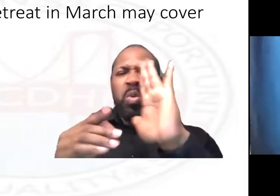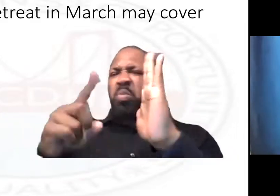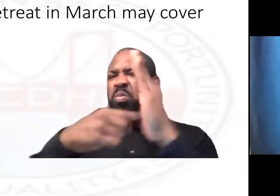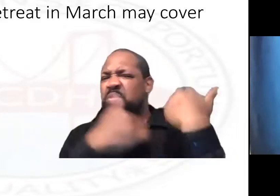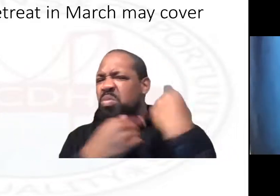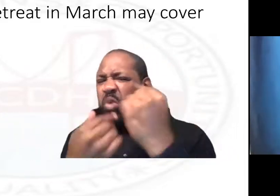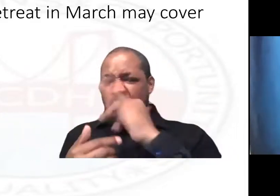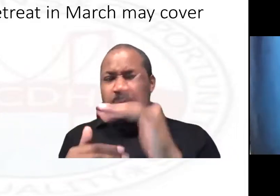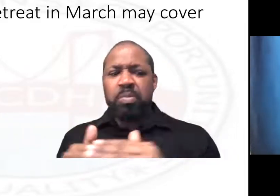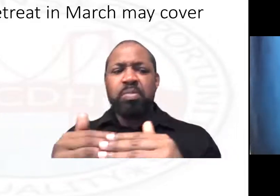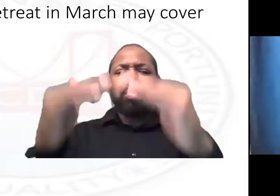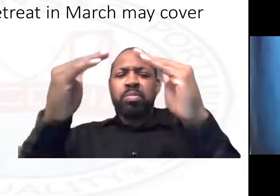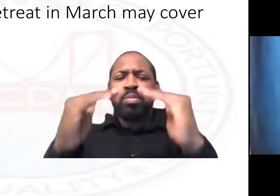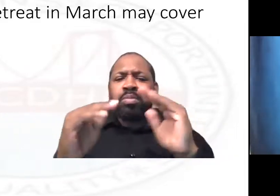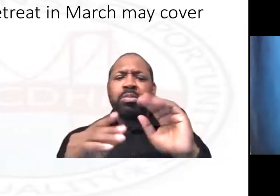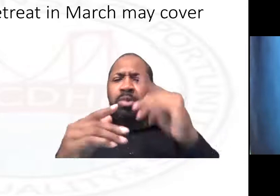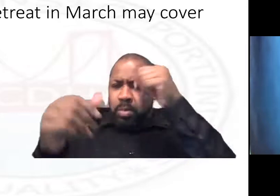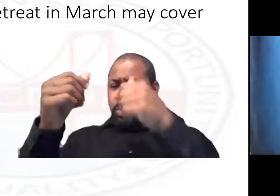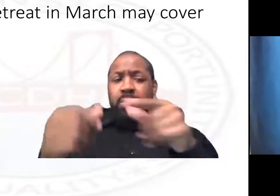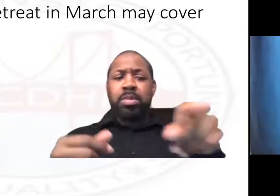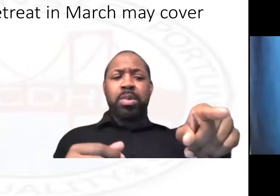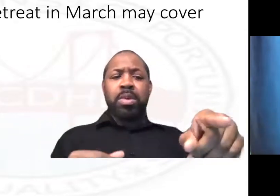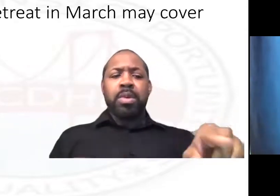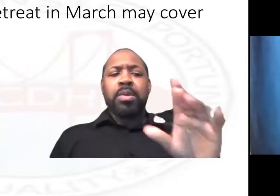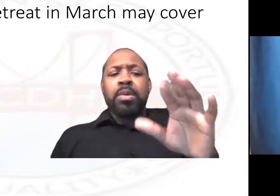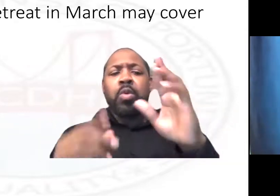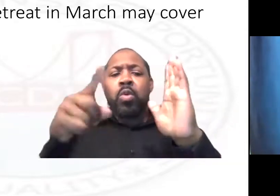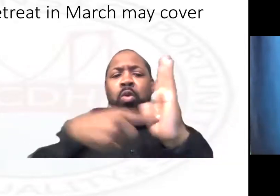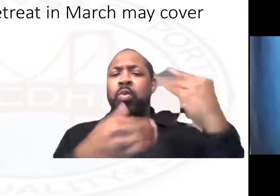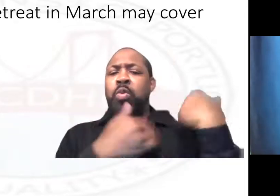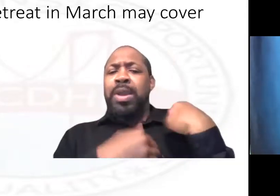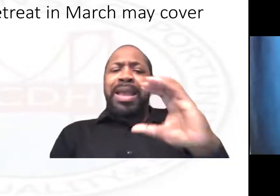specific roles and responsibilities of the commissioners.